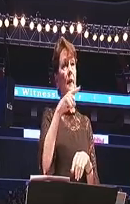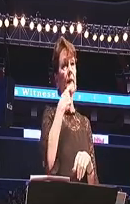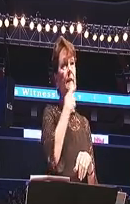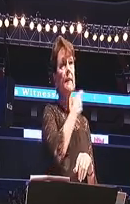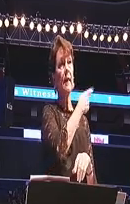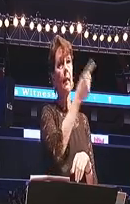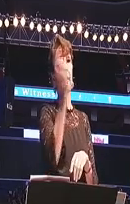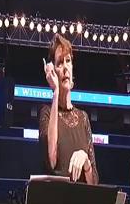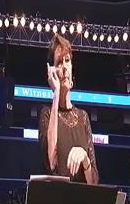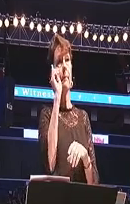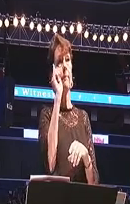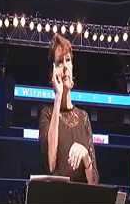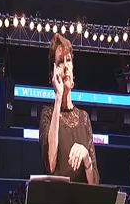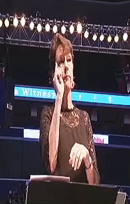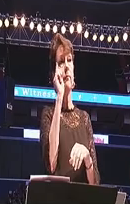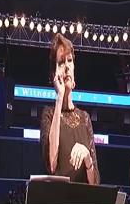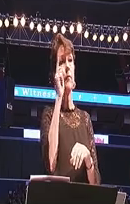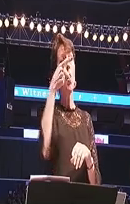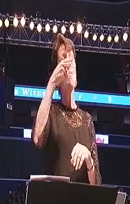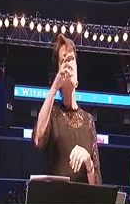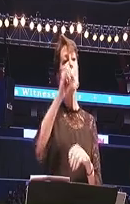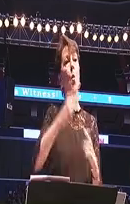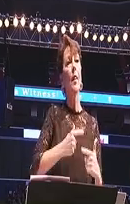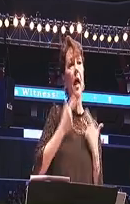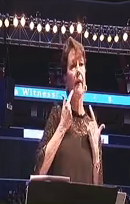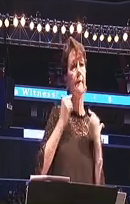pro-life is pro-science.